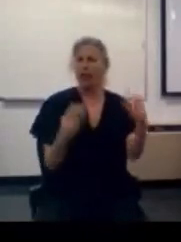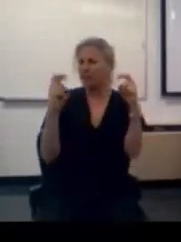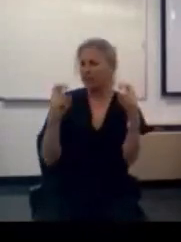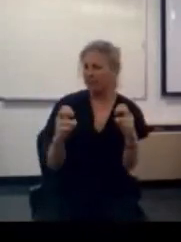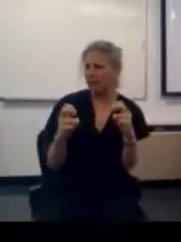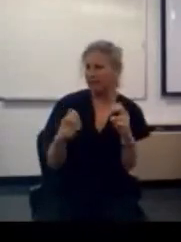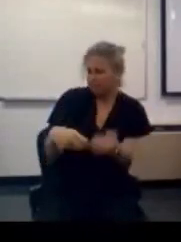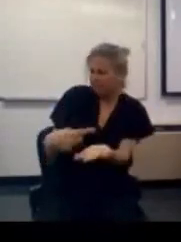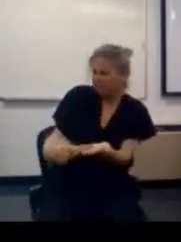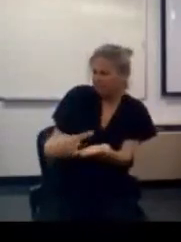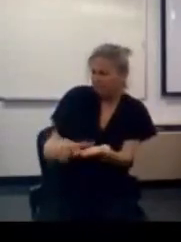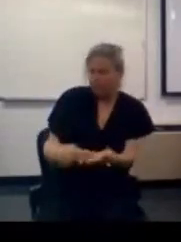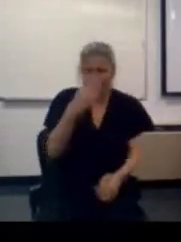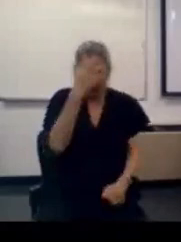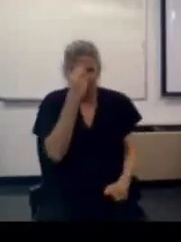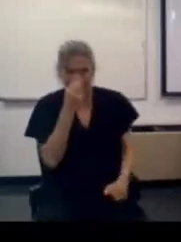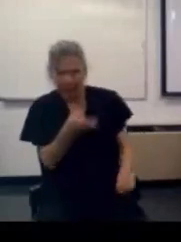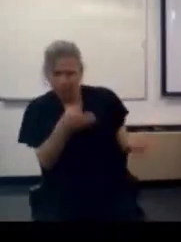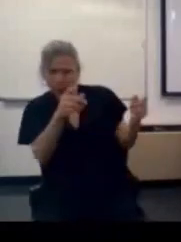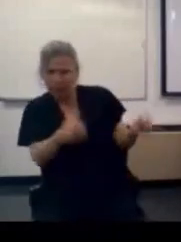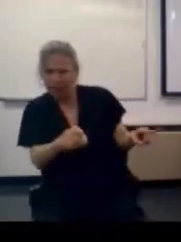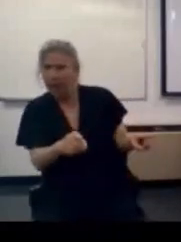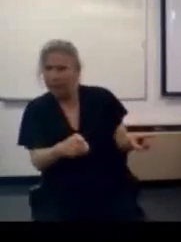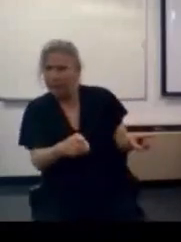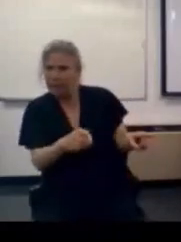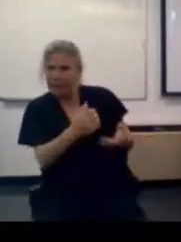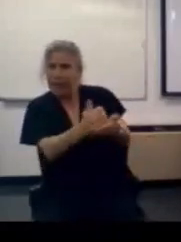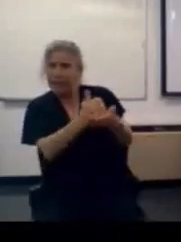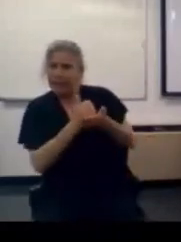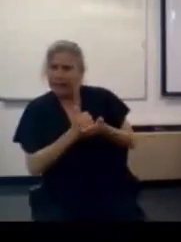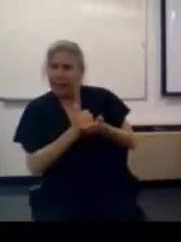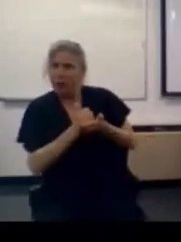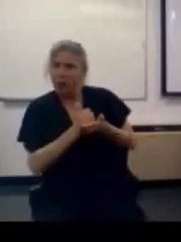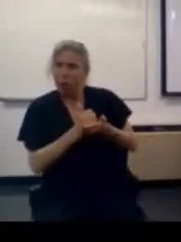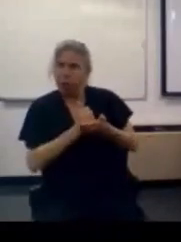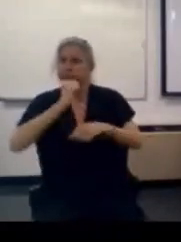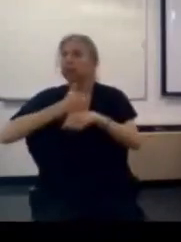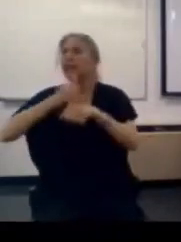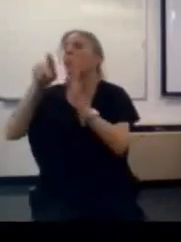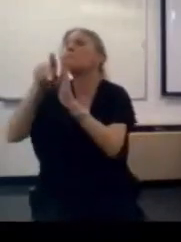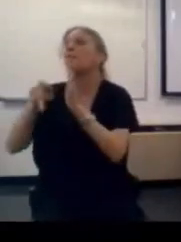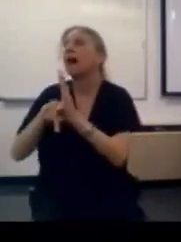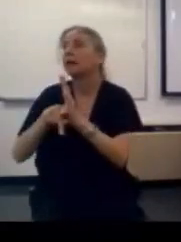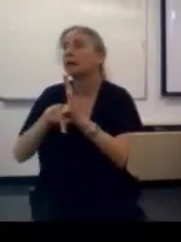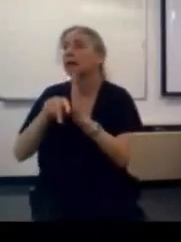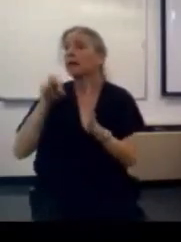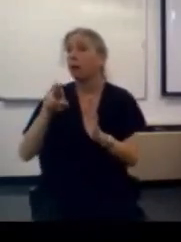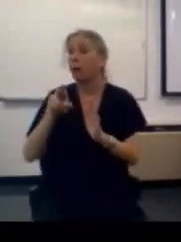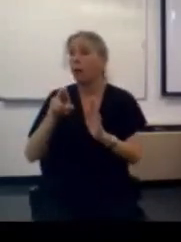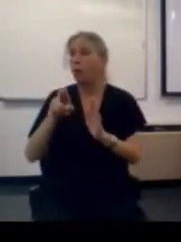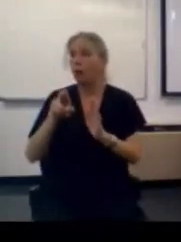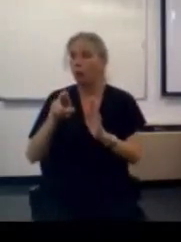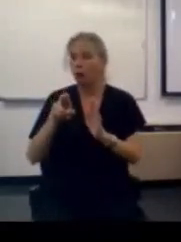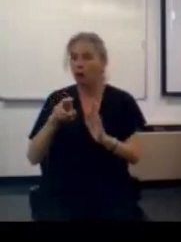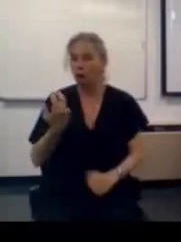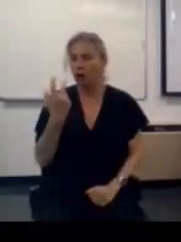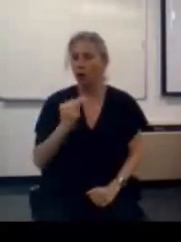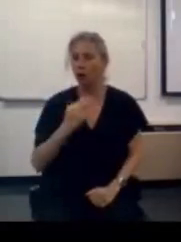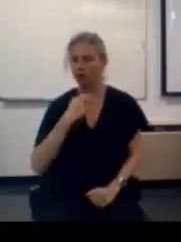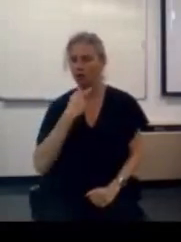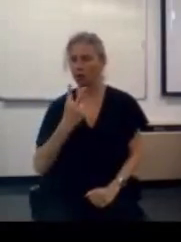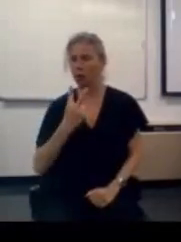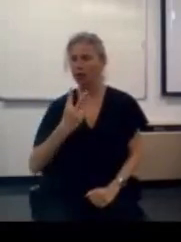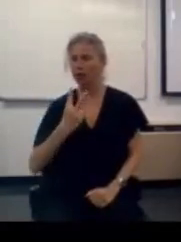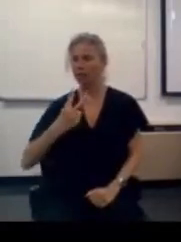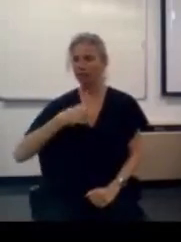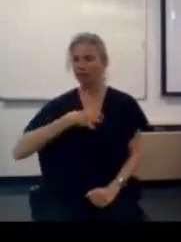and really wants to spend the time, and you let them know what's going on, and perhaps they can help you bring it forward, or again, tap into